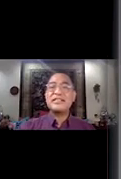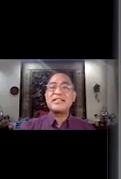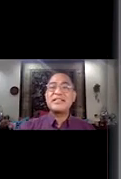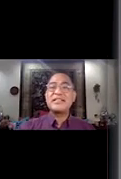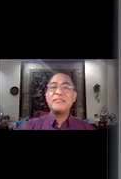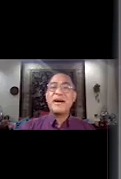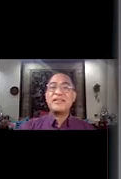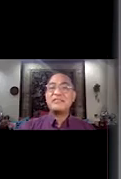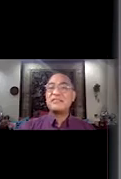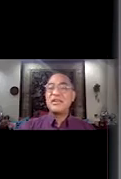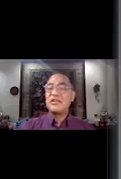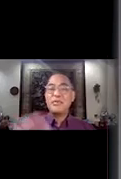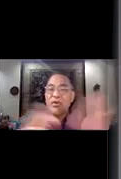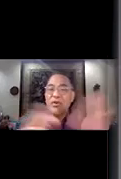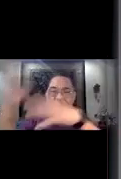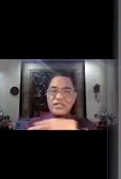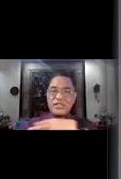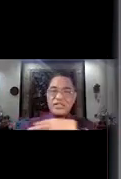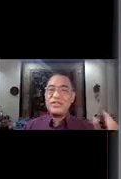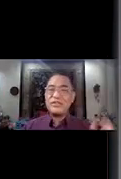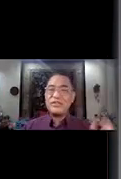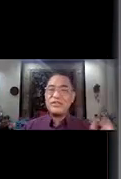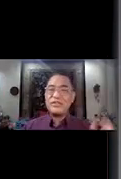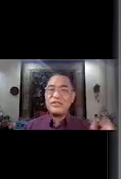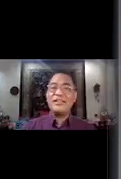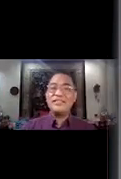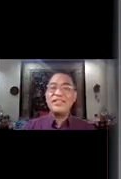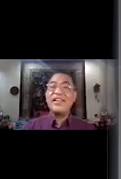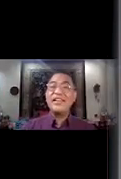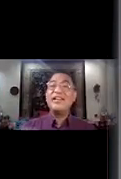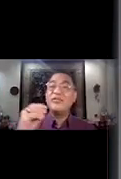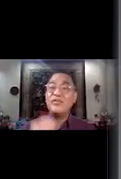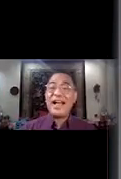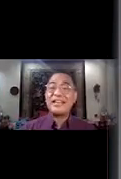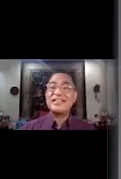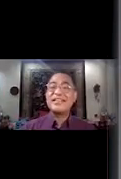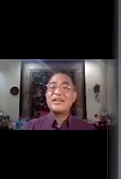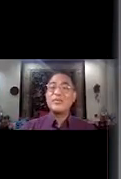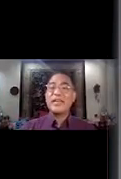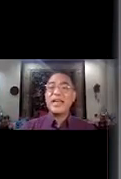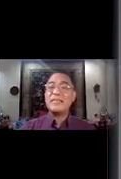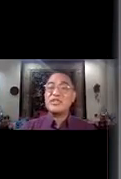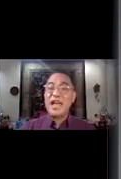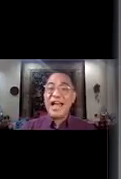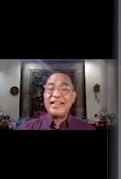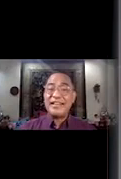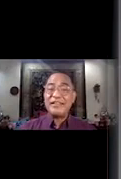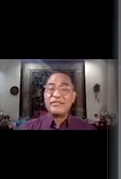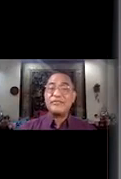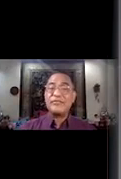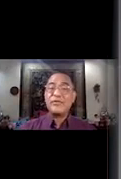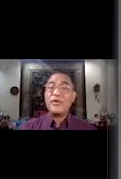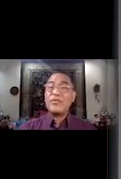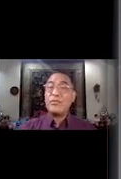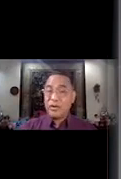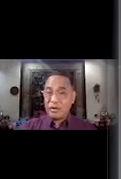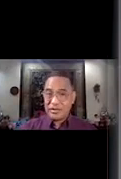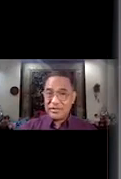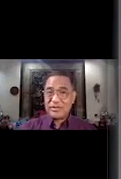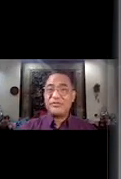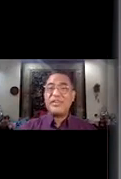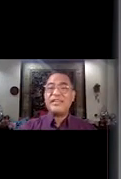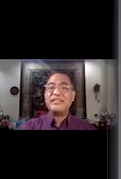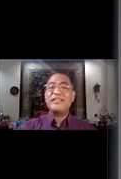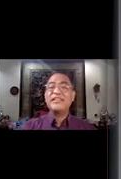surprise, but we quickly shifted to the new normal. In fact, we became the channel for the world